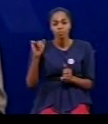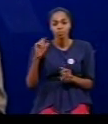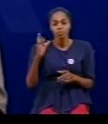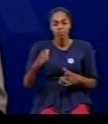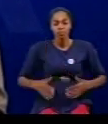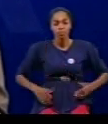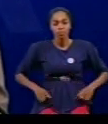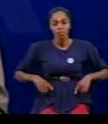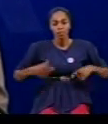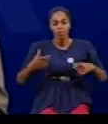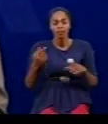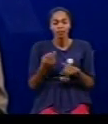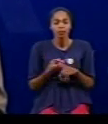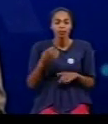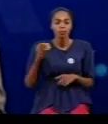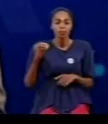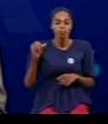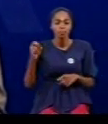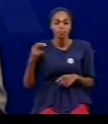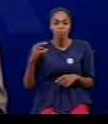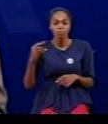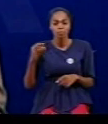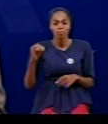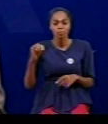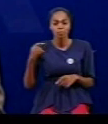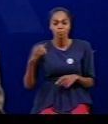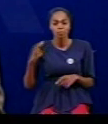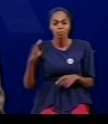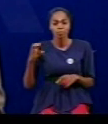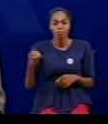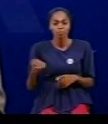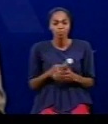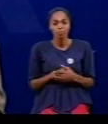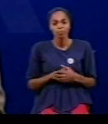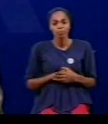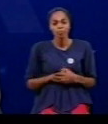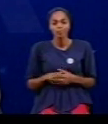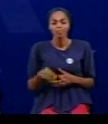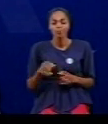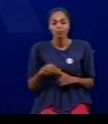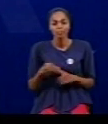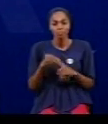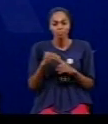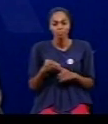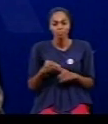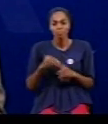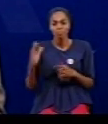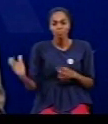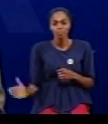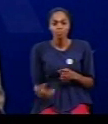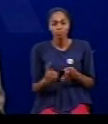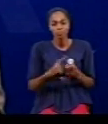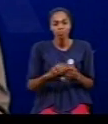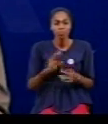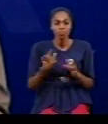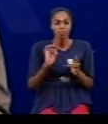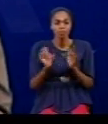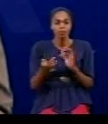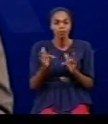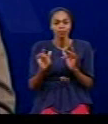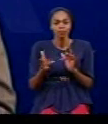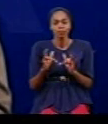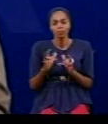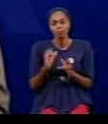Nigeria. Special welcome goes to our global audience that is joining us online from across the world.